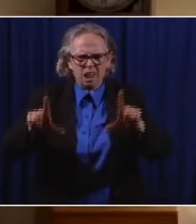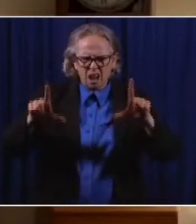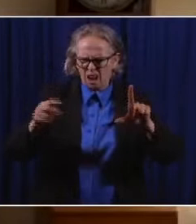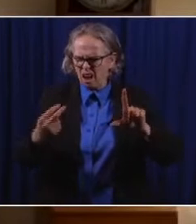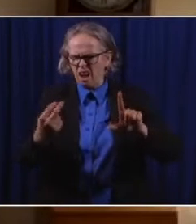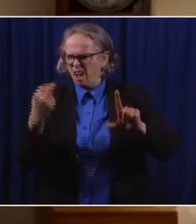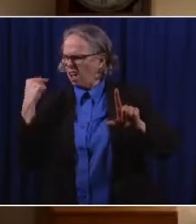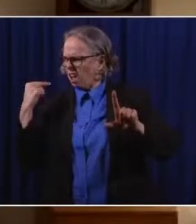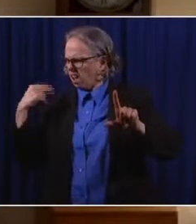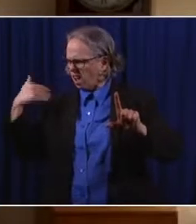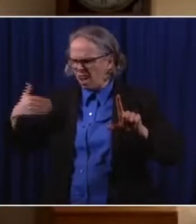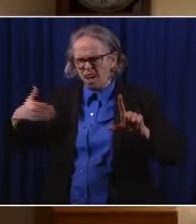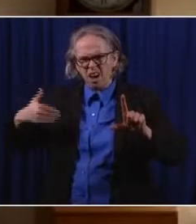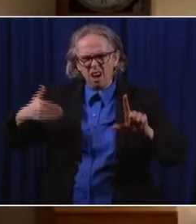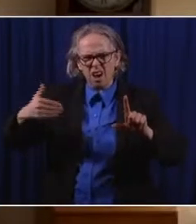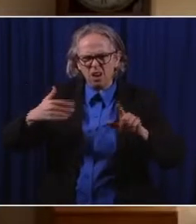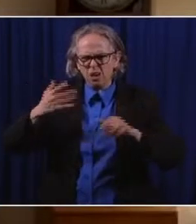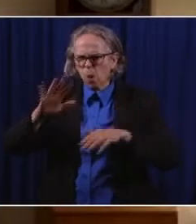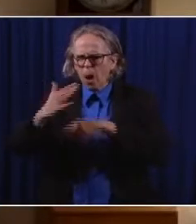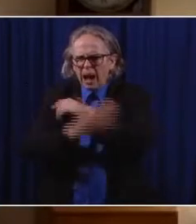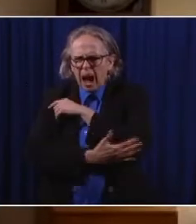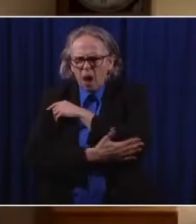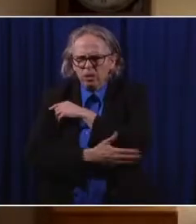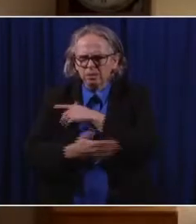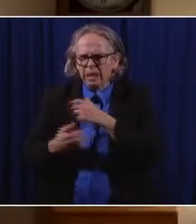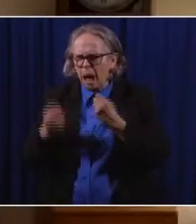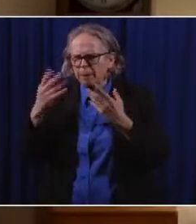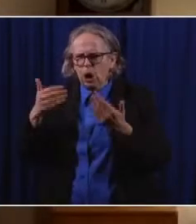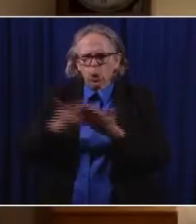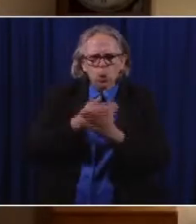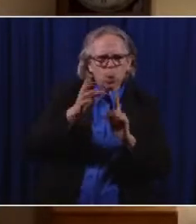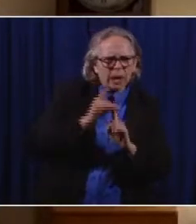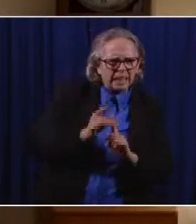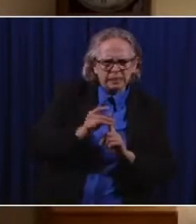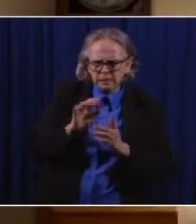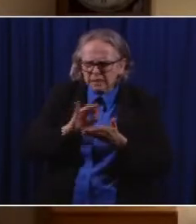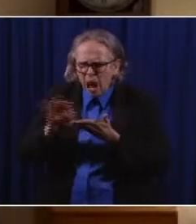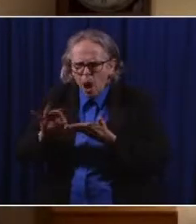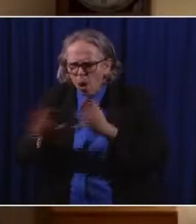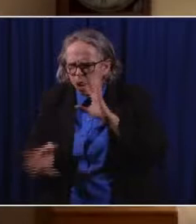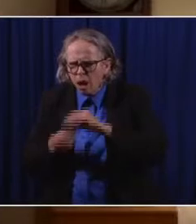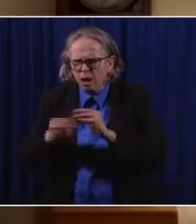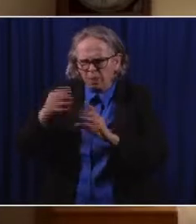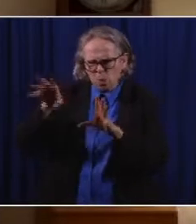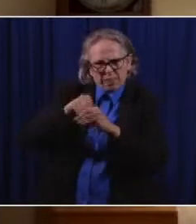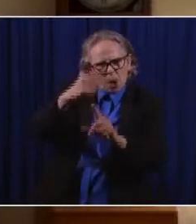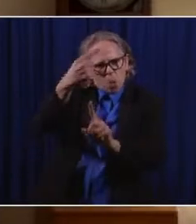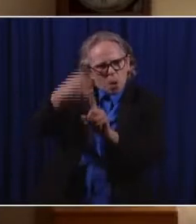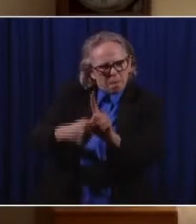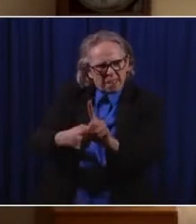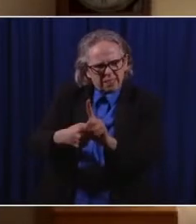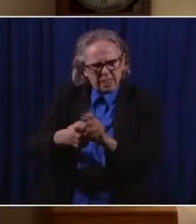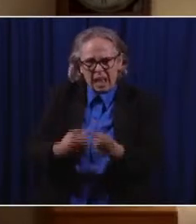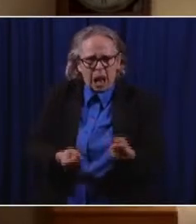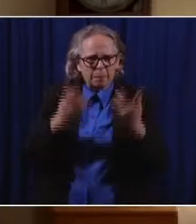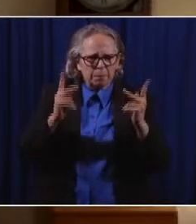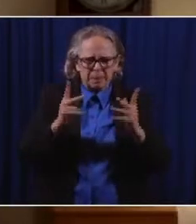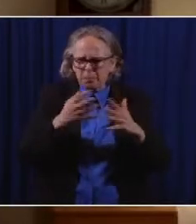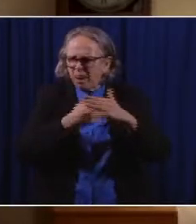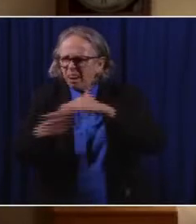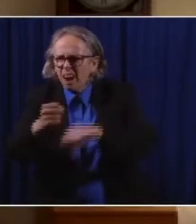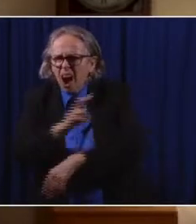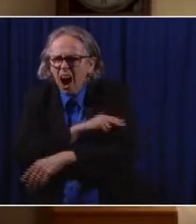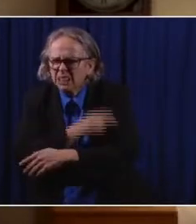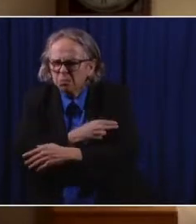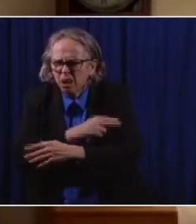new cases your county had in the month of September. How many people went to the hospital, were